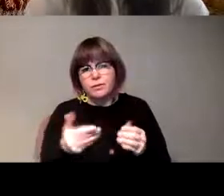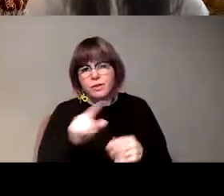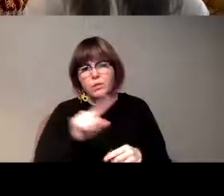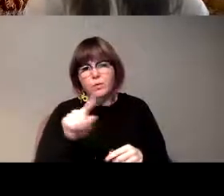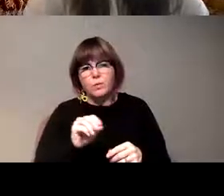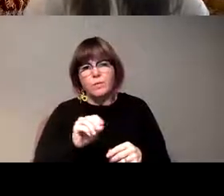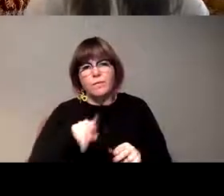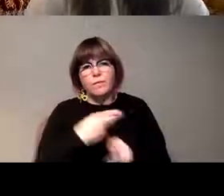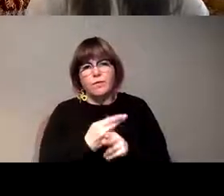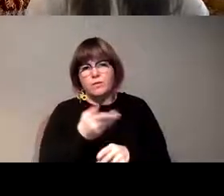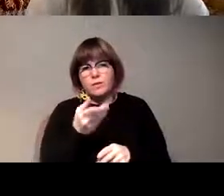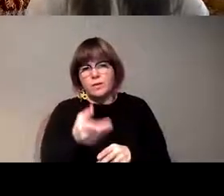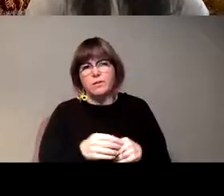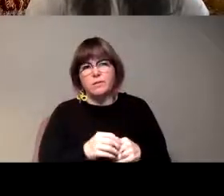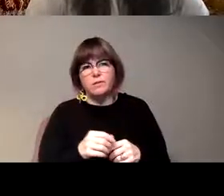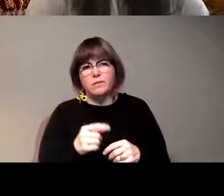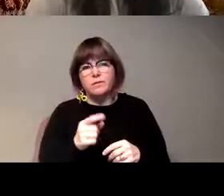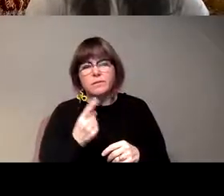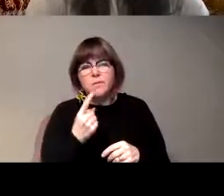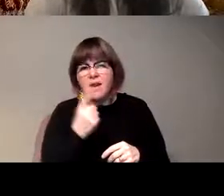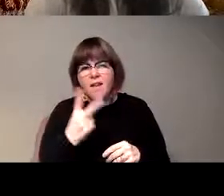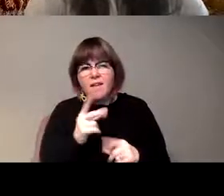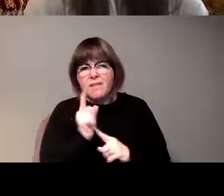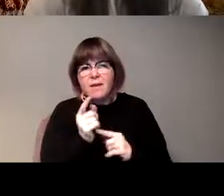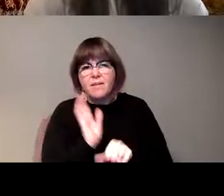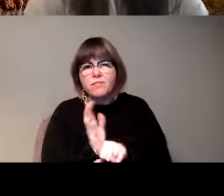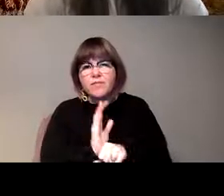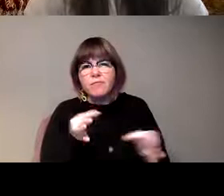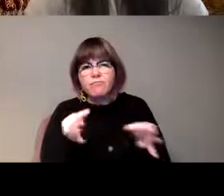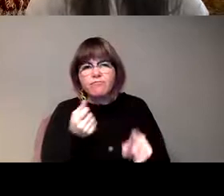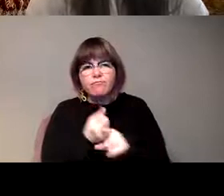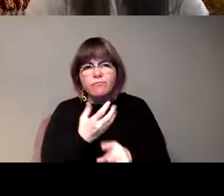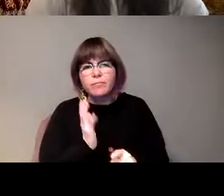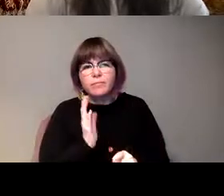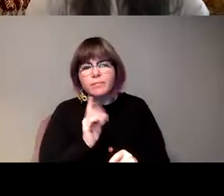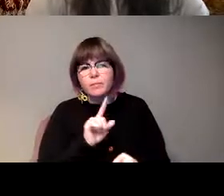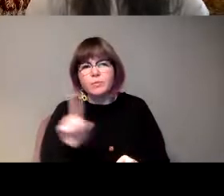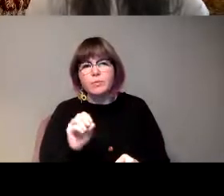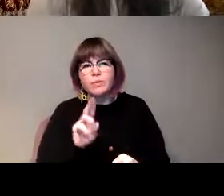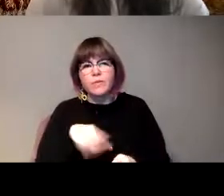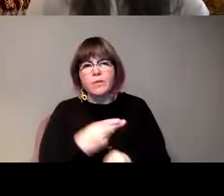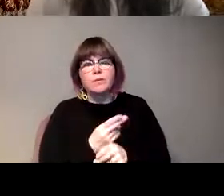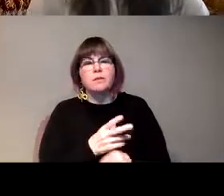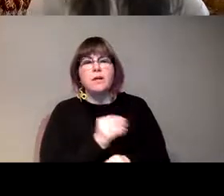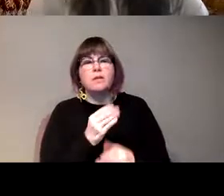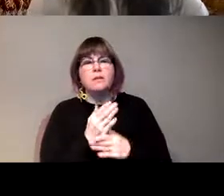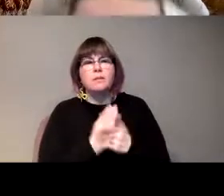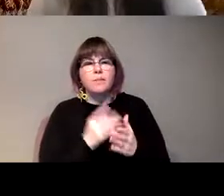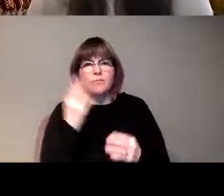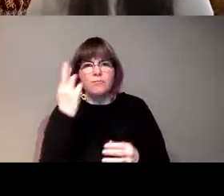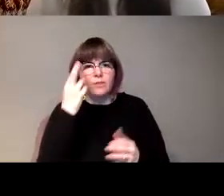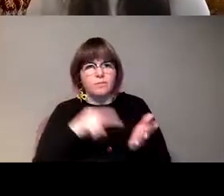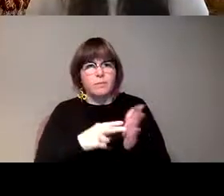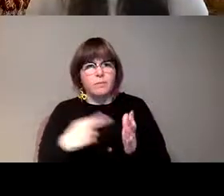Zooniverse there, the little 1.5-minute movie on what Zooniverse is all about. And then some of the reasons why